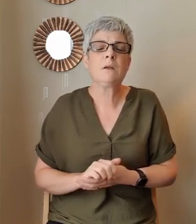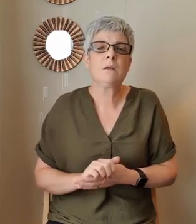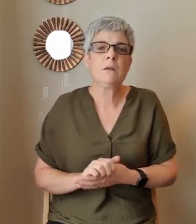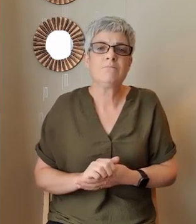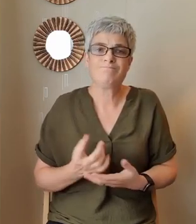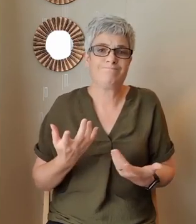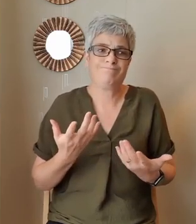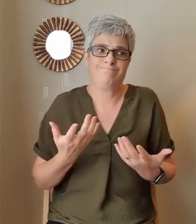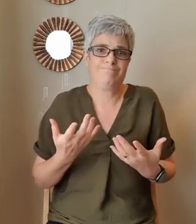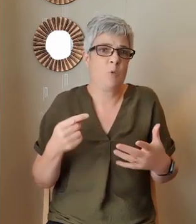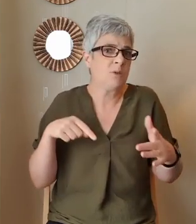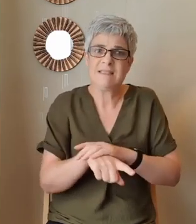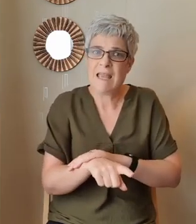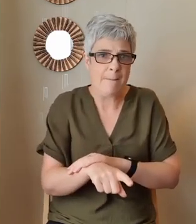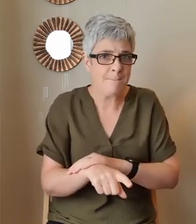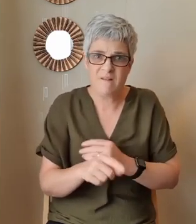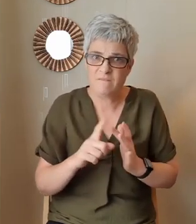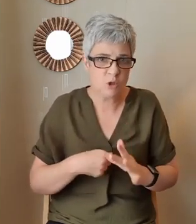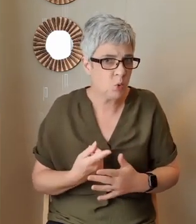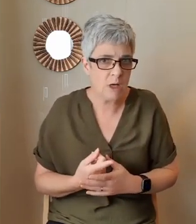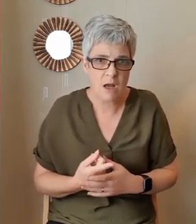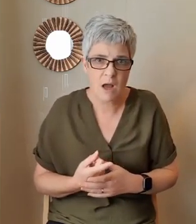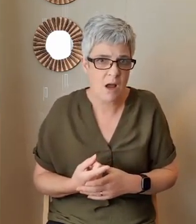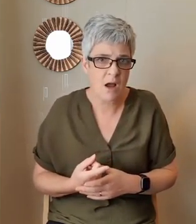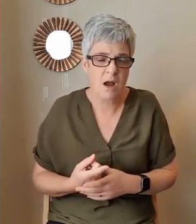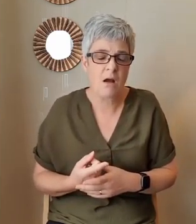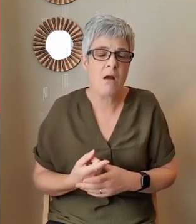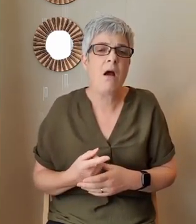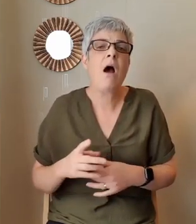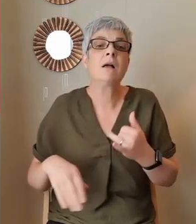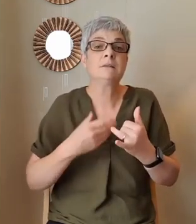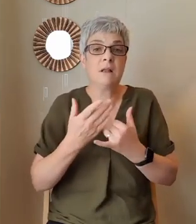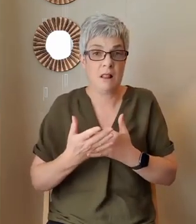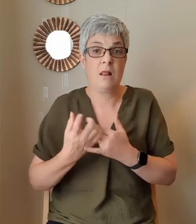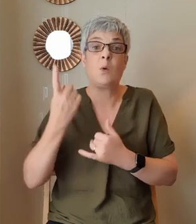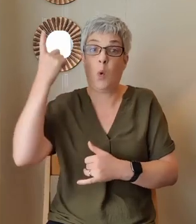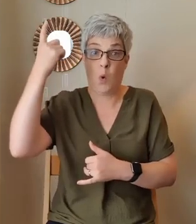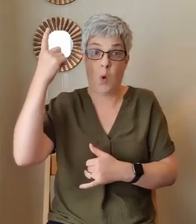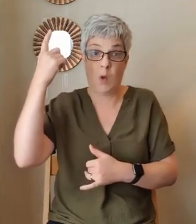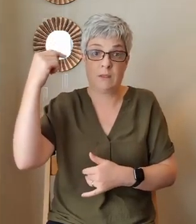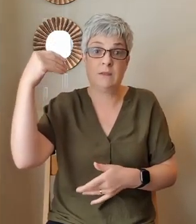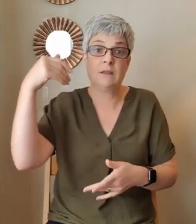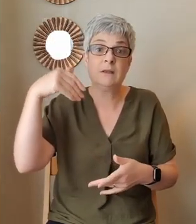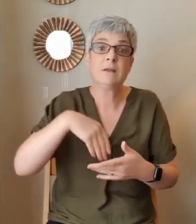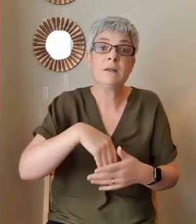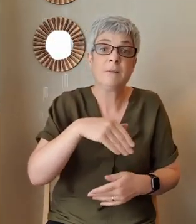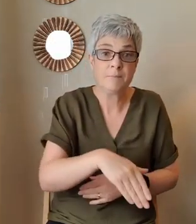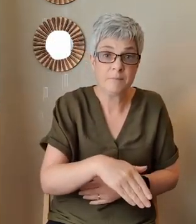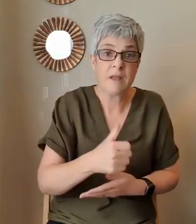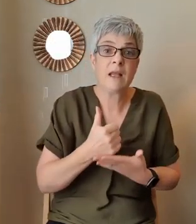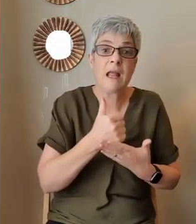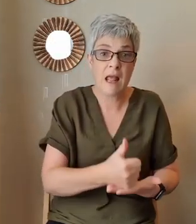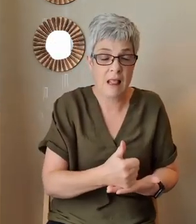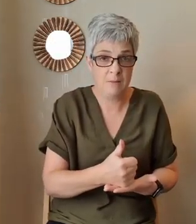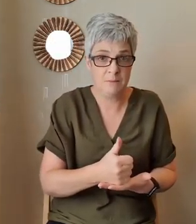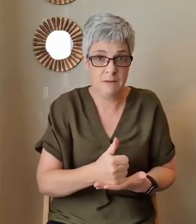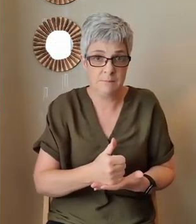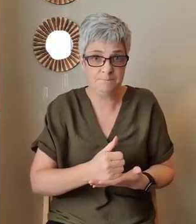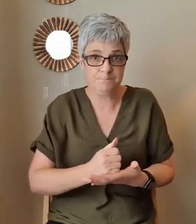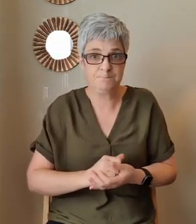There was no way out for Jonah unless God stepped in, unless God acted in